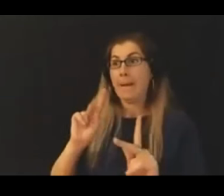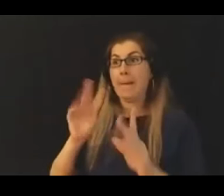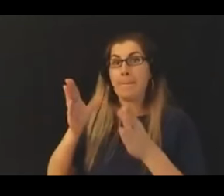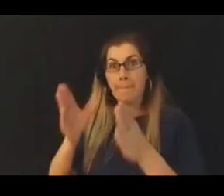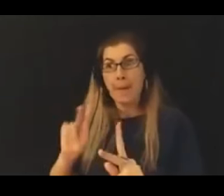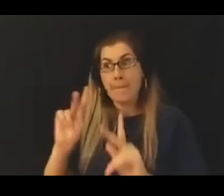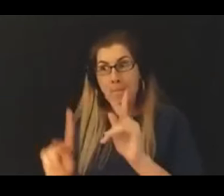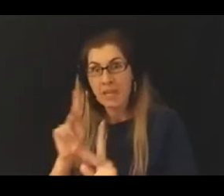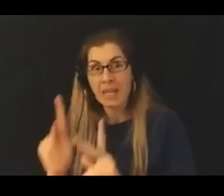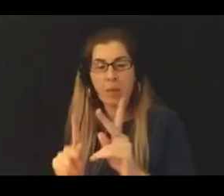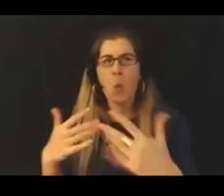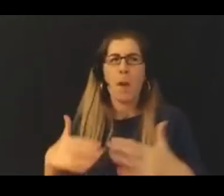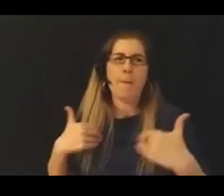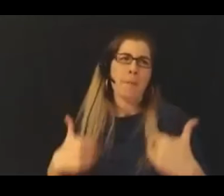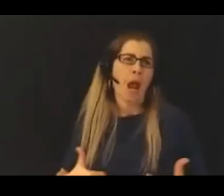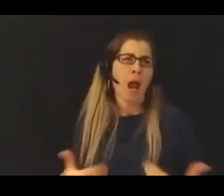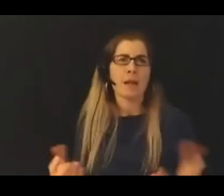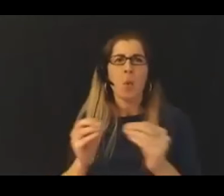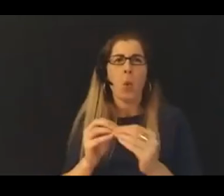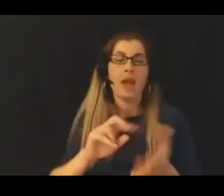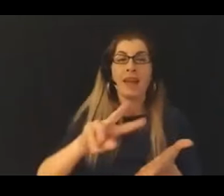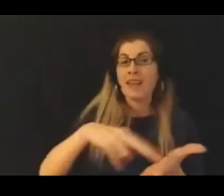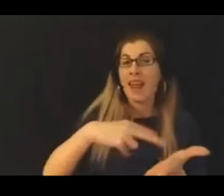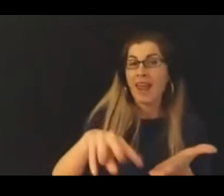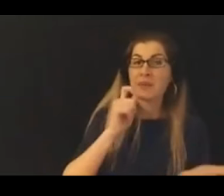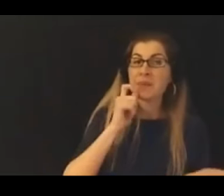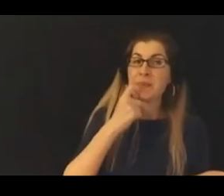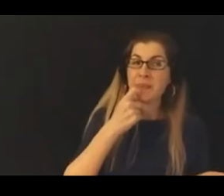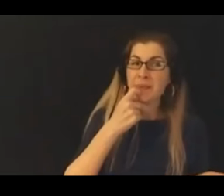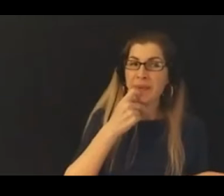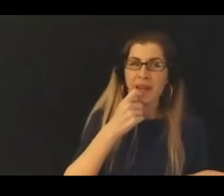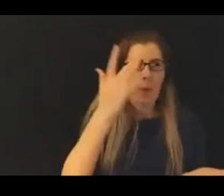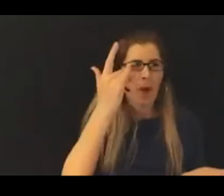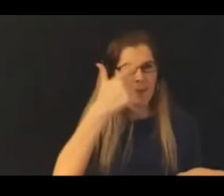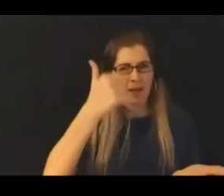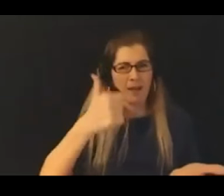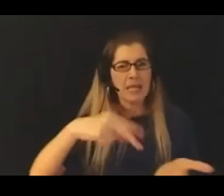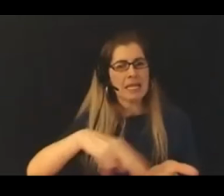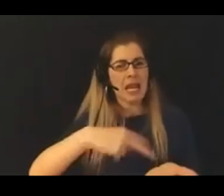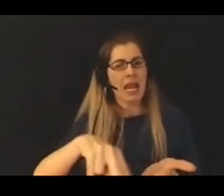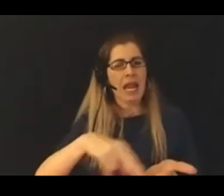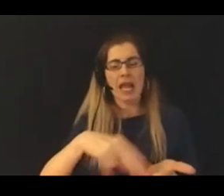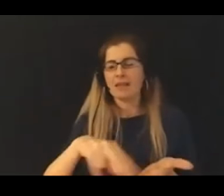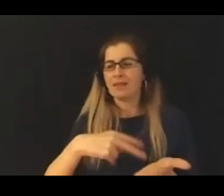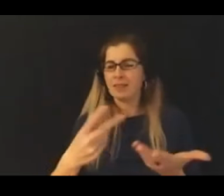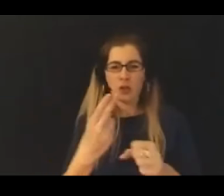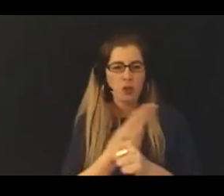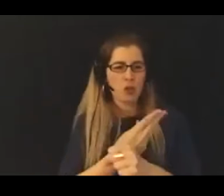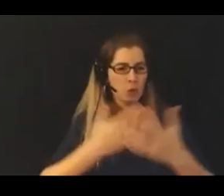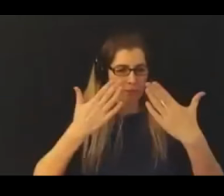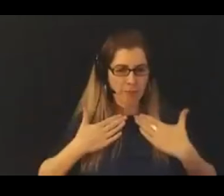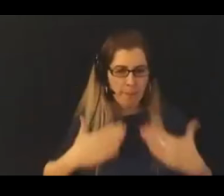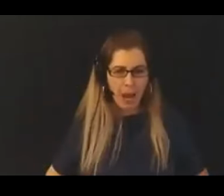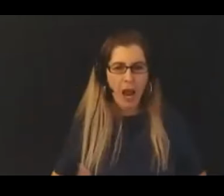with our bodies, right? And dance is a really neat one, because it's a physical activity that's so multimodal. So Rachel and